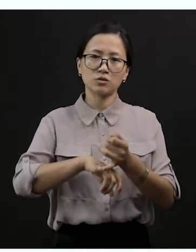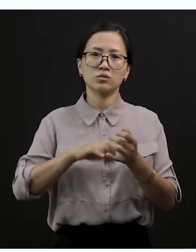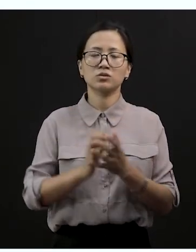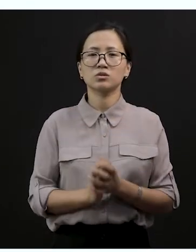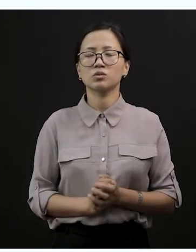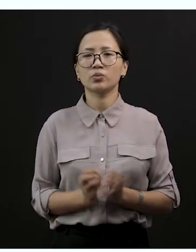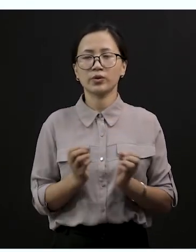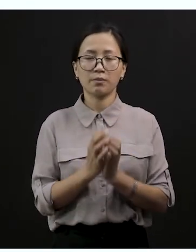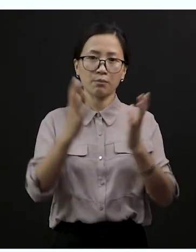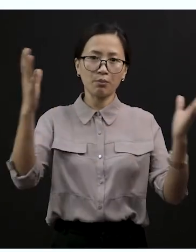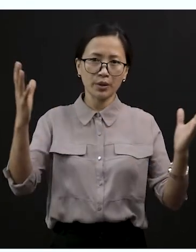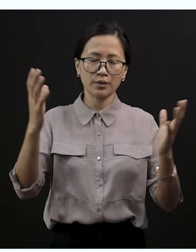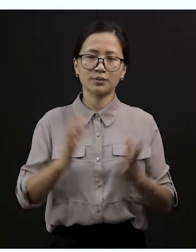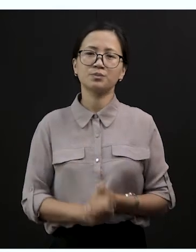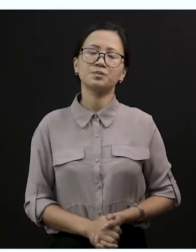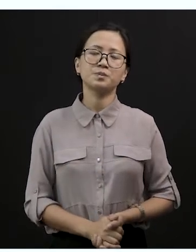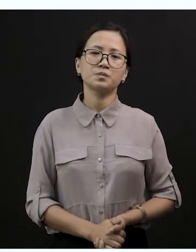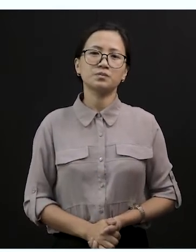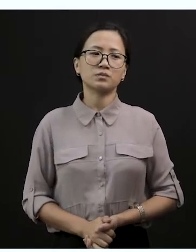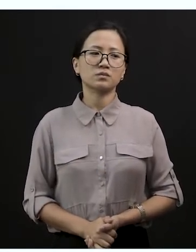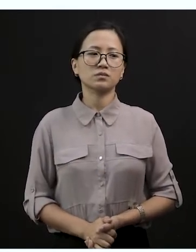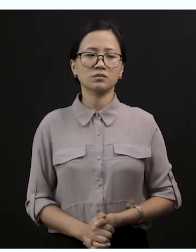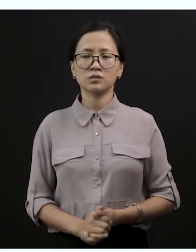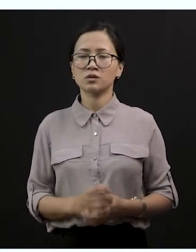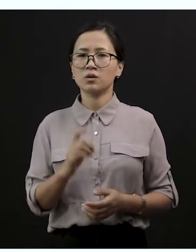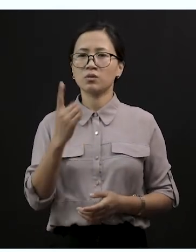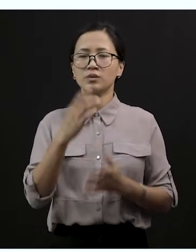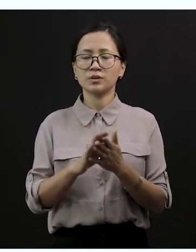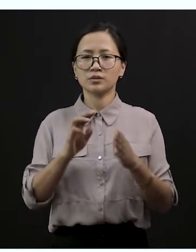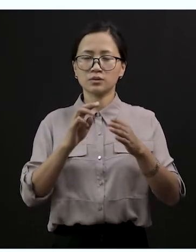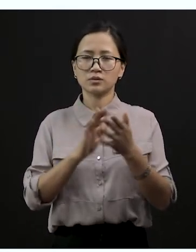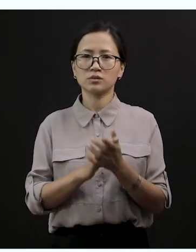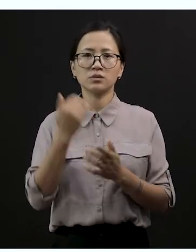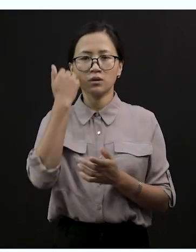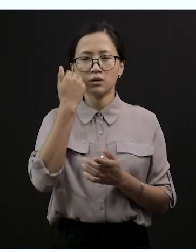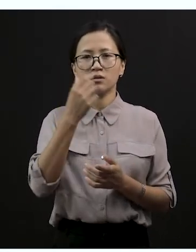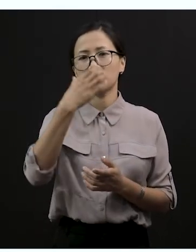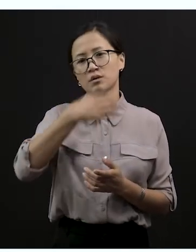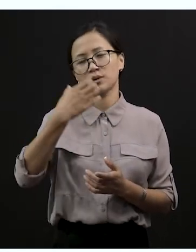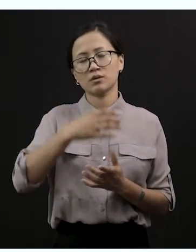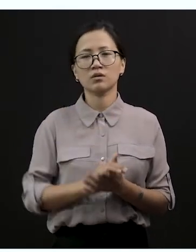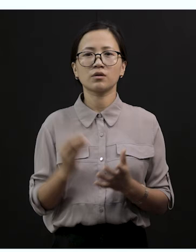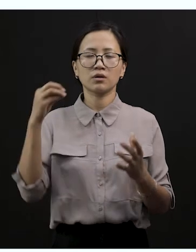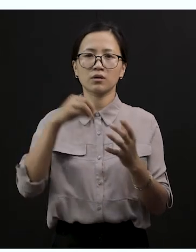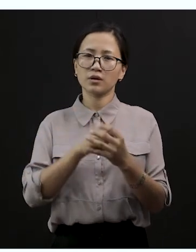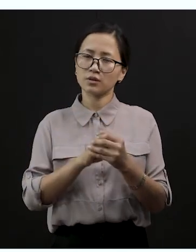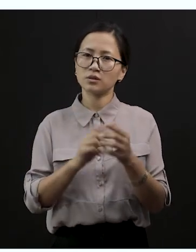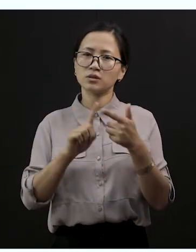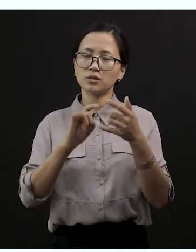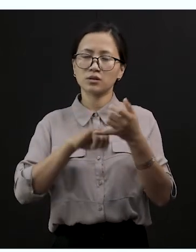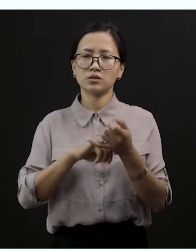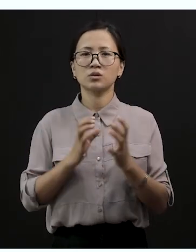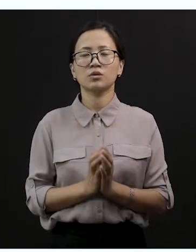becomes tomatoes. That means it is plural. Okay, now here is mango. That means only one mango. But if I add es in